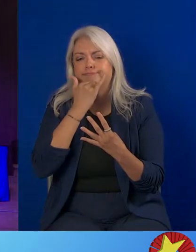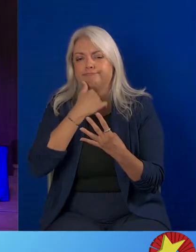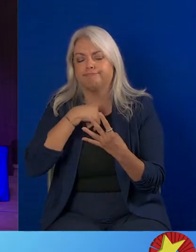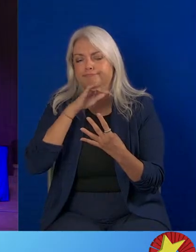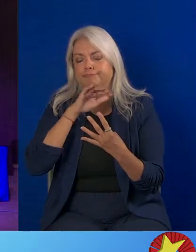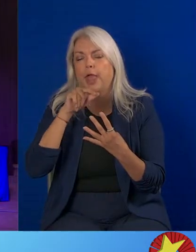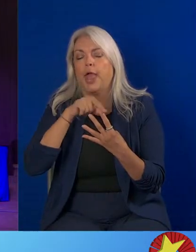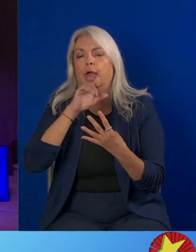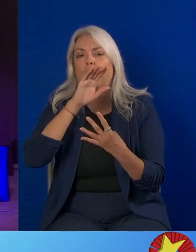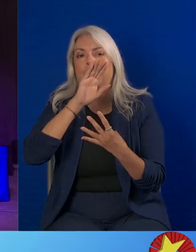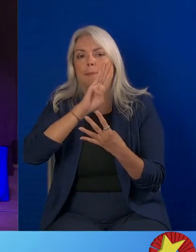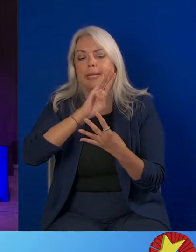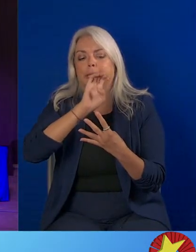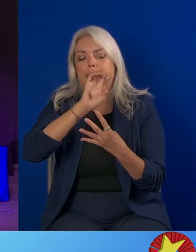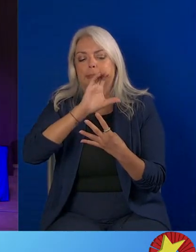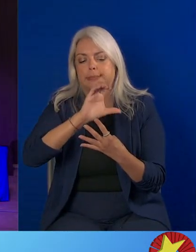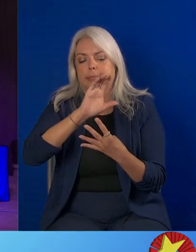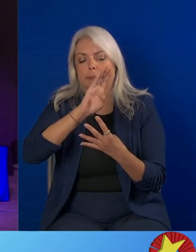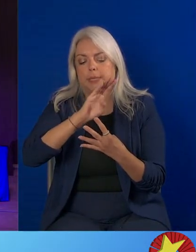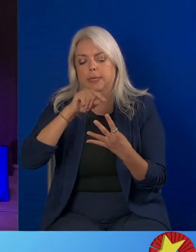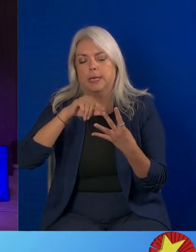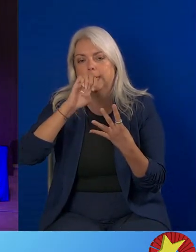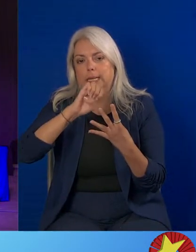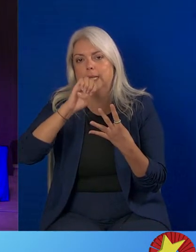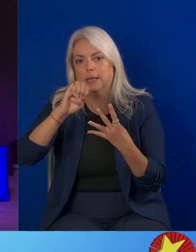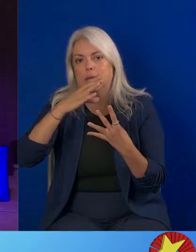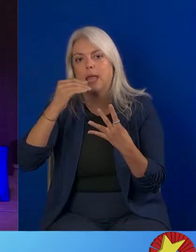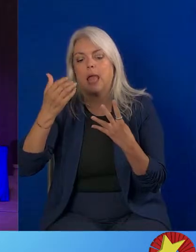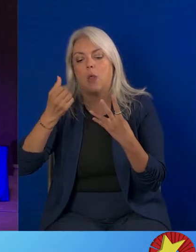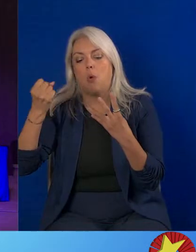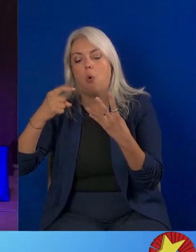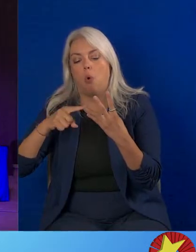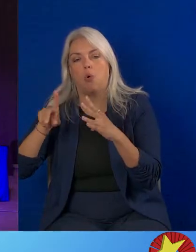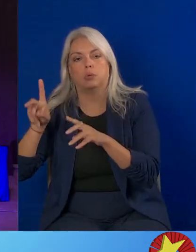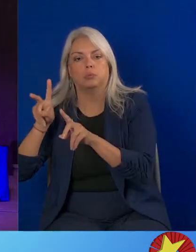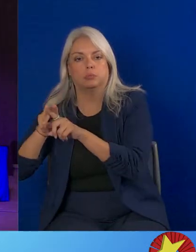and EE, and table, at least for some